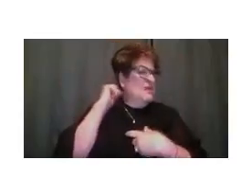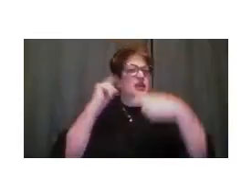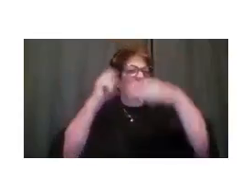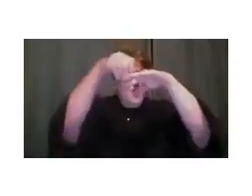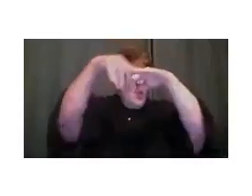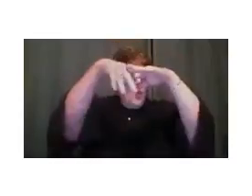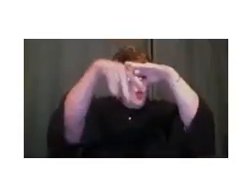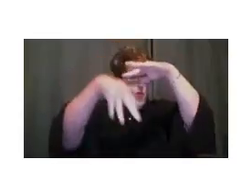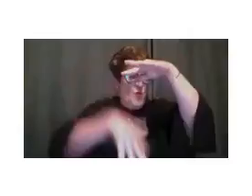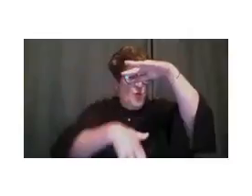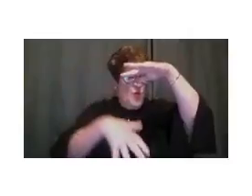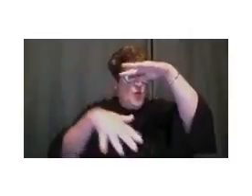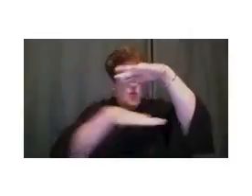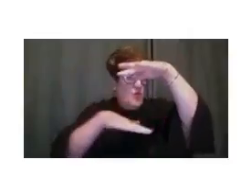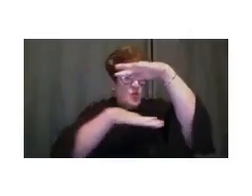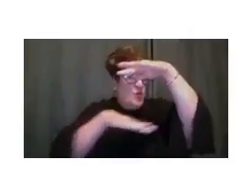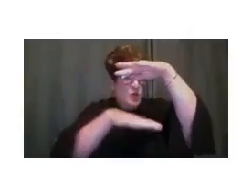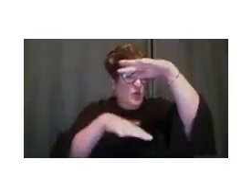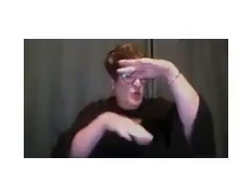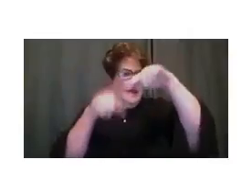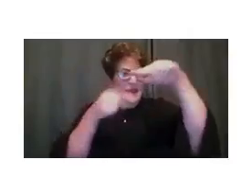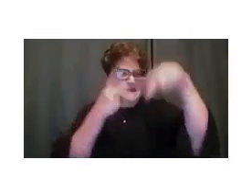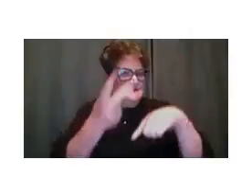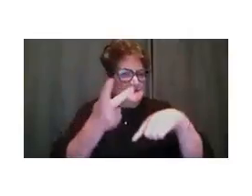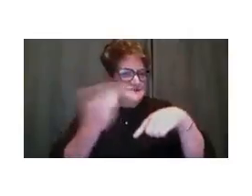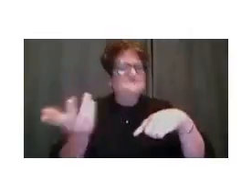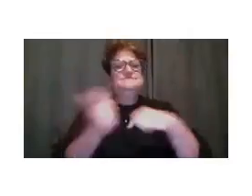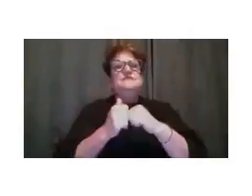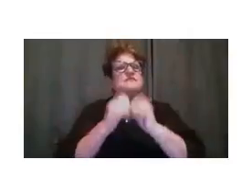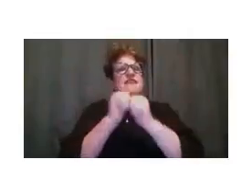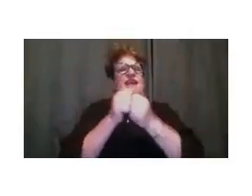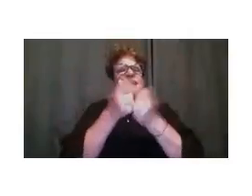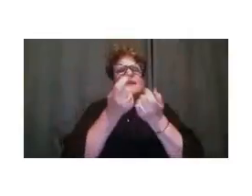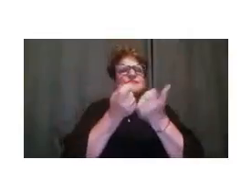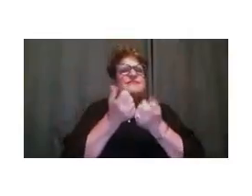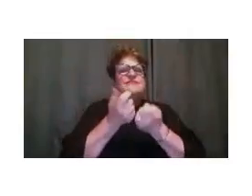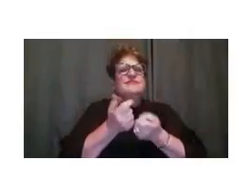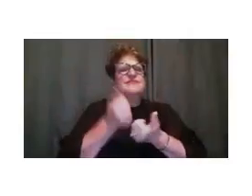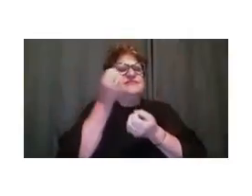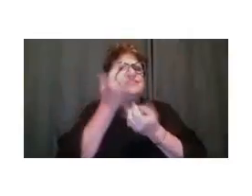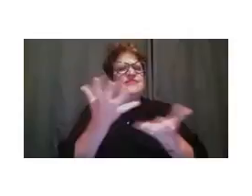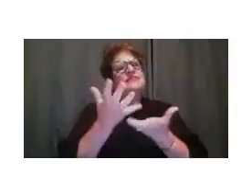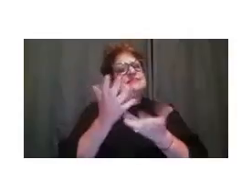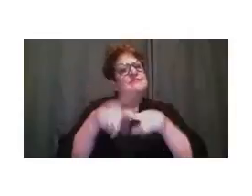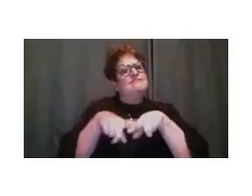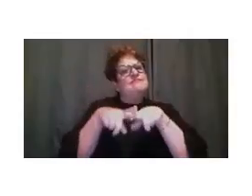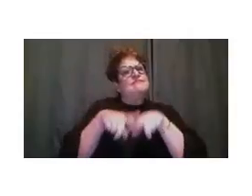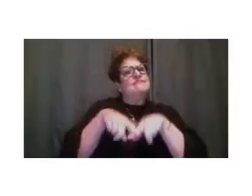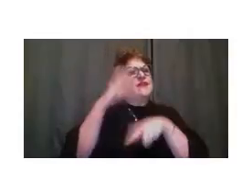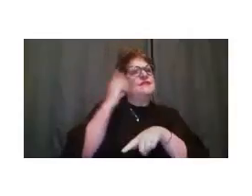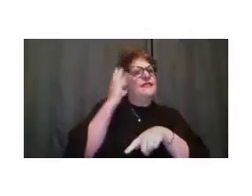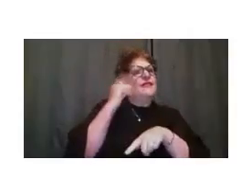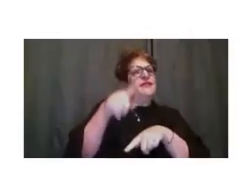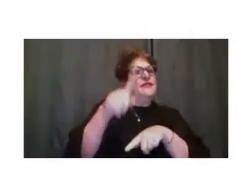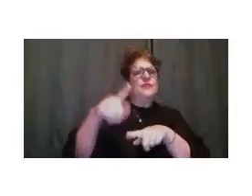sorting happening below the surface. And how it sorts the bits of information is based on the experiences we have had and